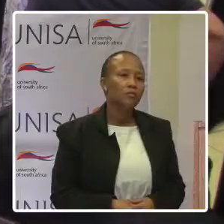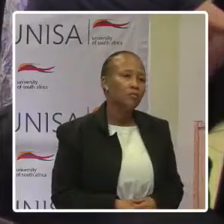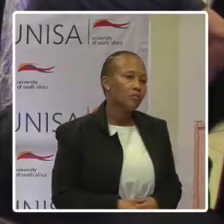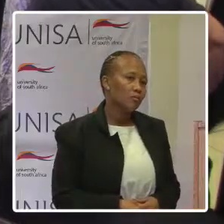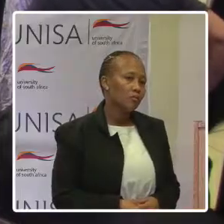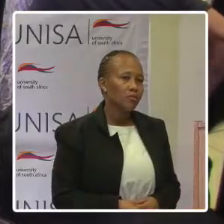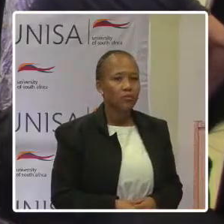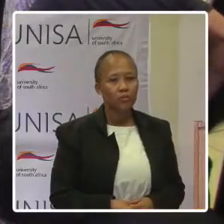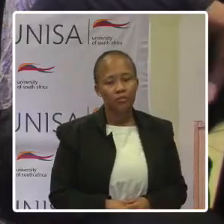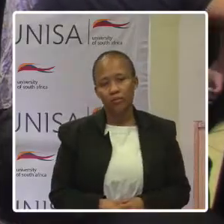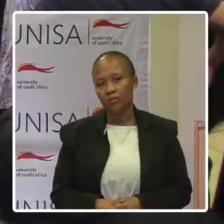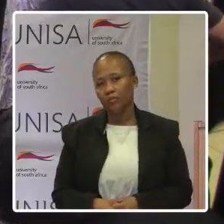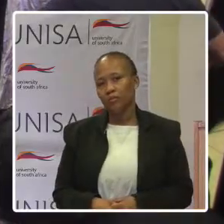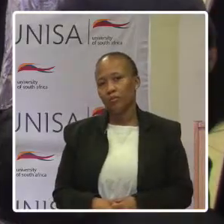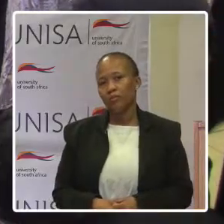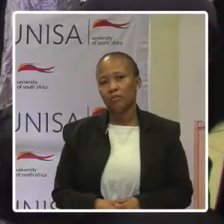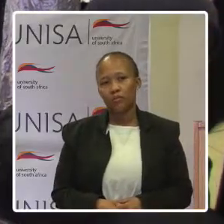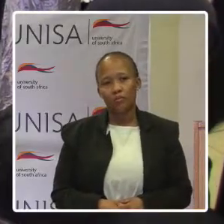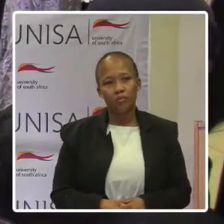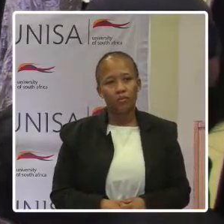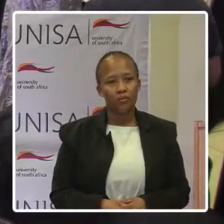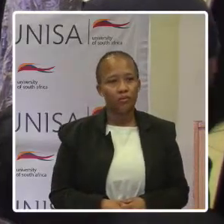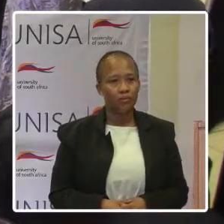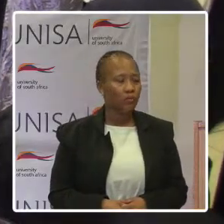Ms. Makubo,